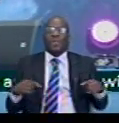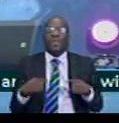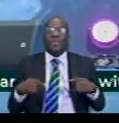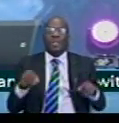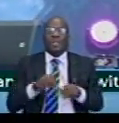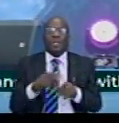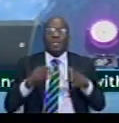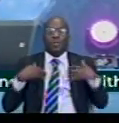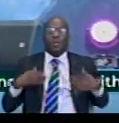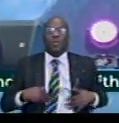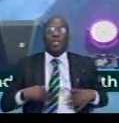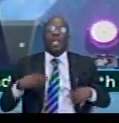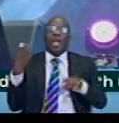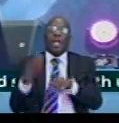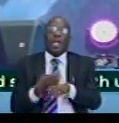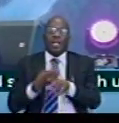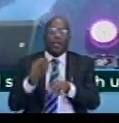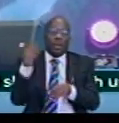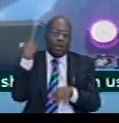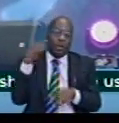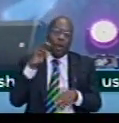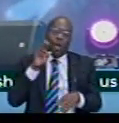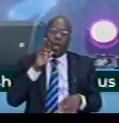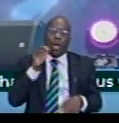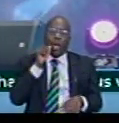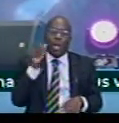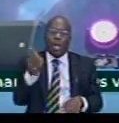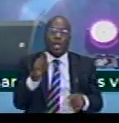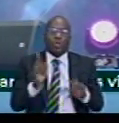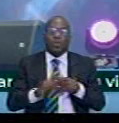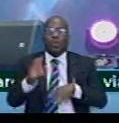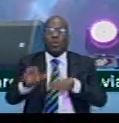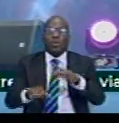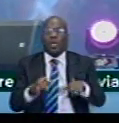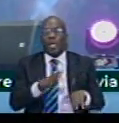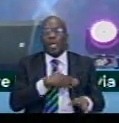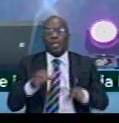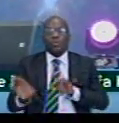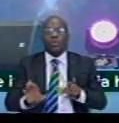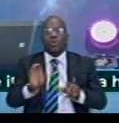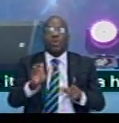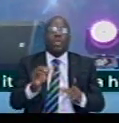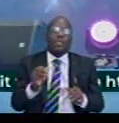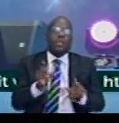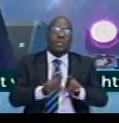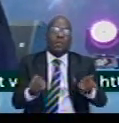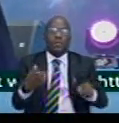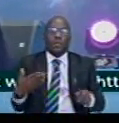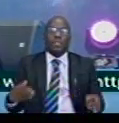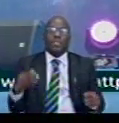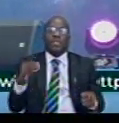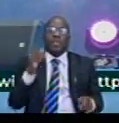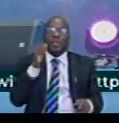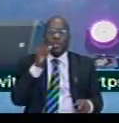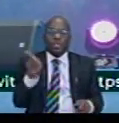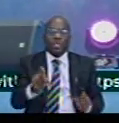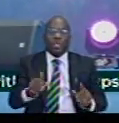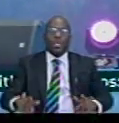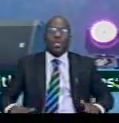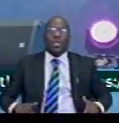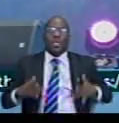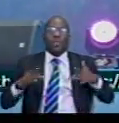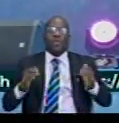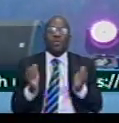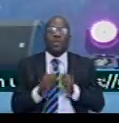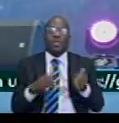difficult for her to move, to bend down. And for about 15 years, she has been living with that suffering. But she is reporting here that